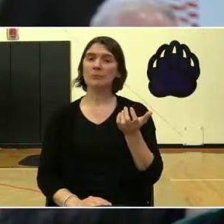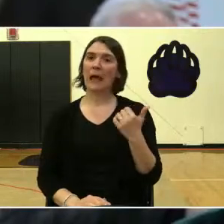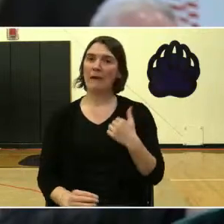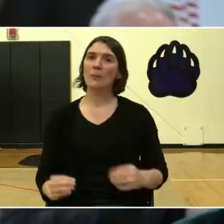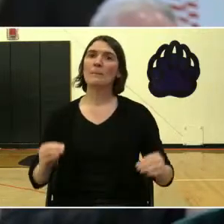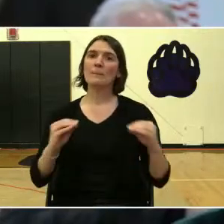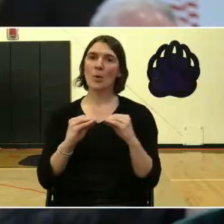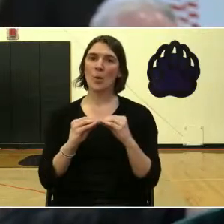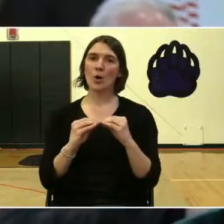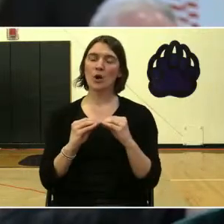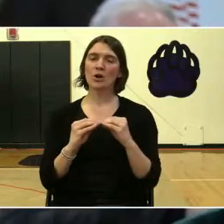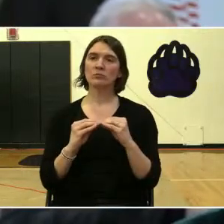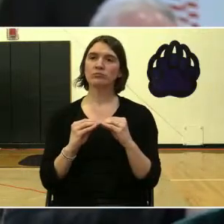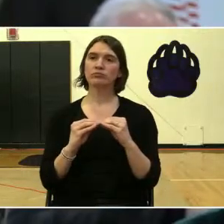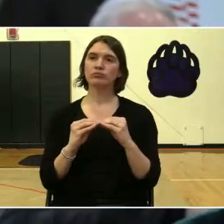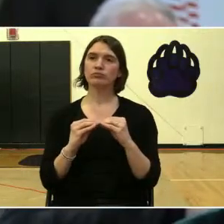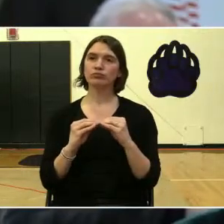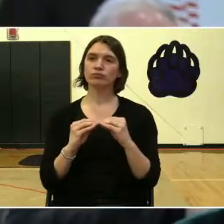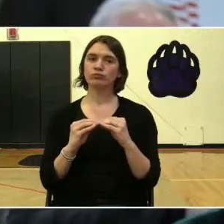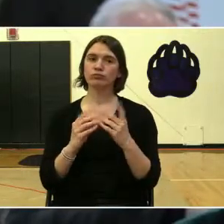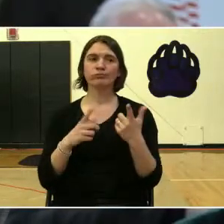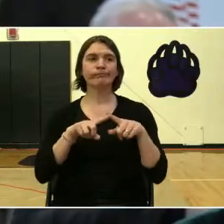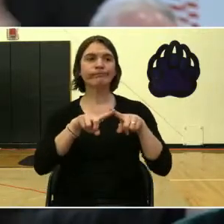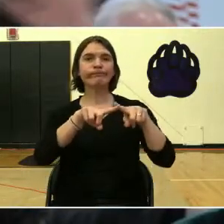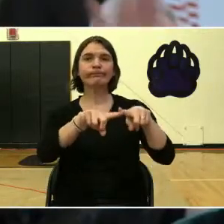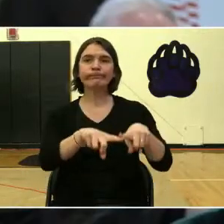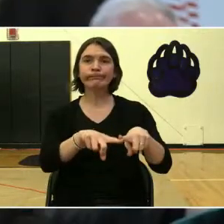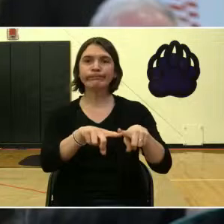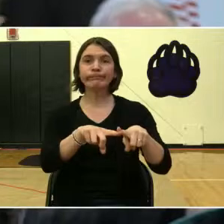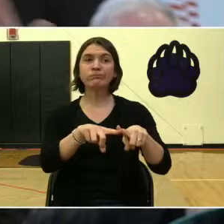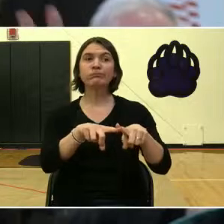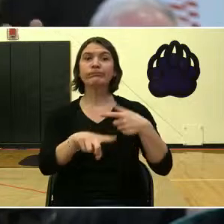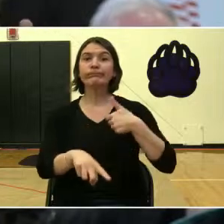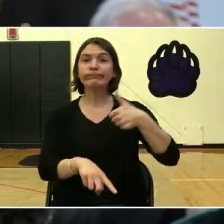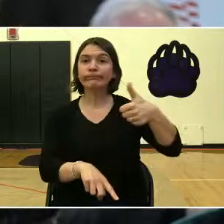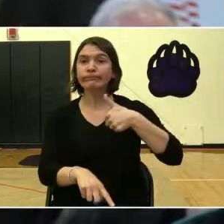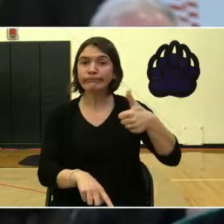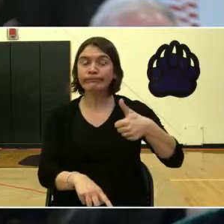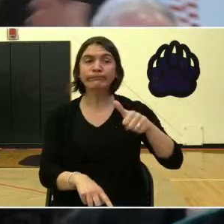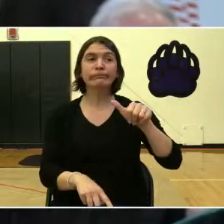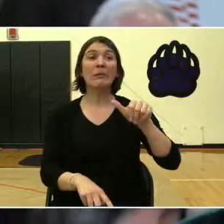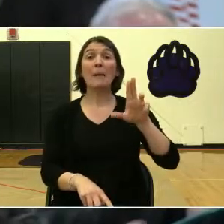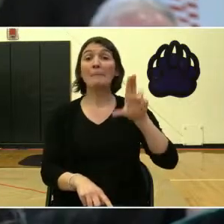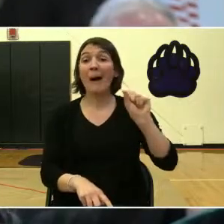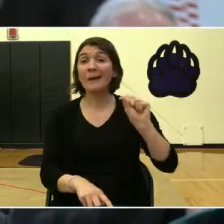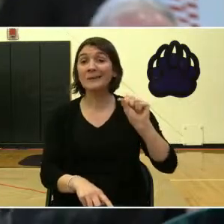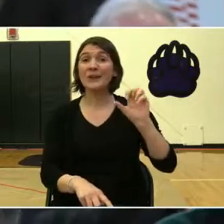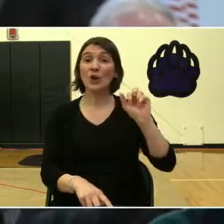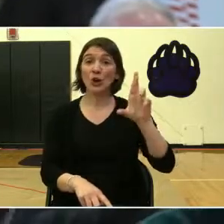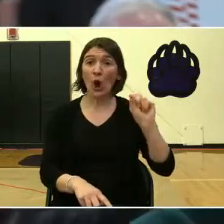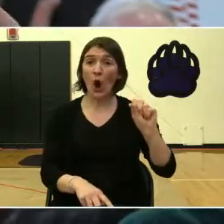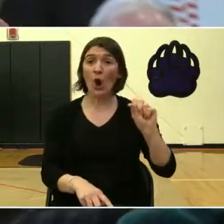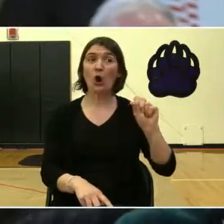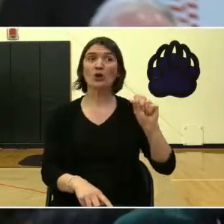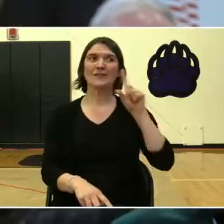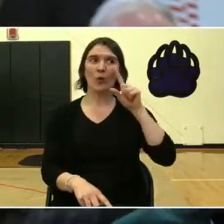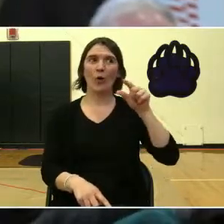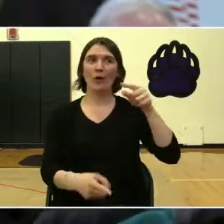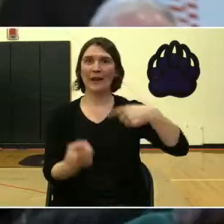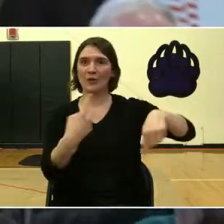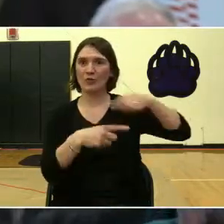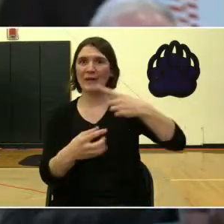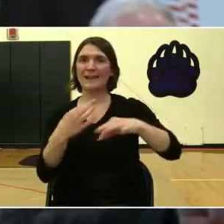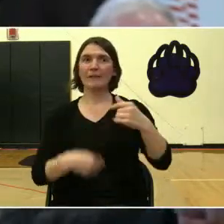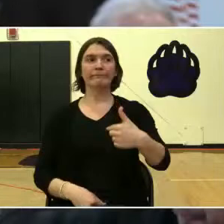more of um a Reliance on fossil fuel systems rather than um